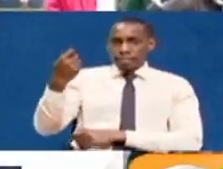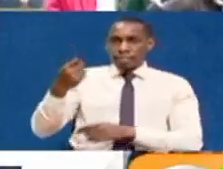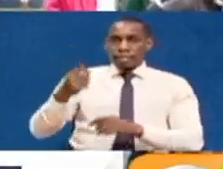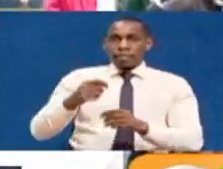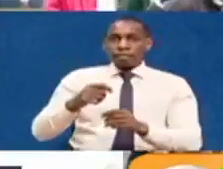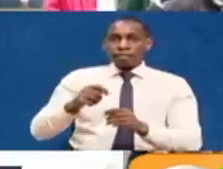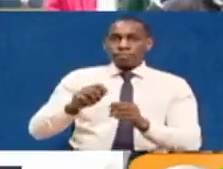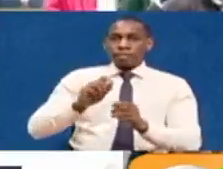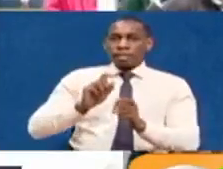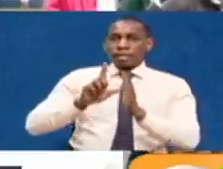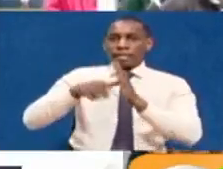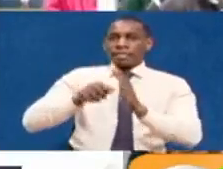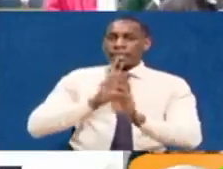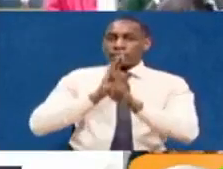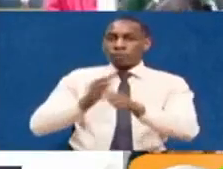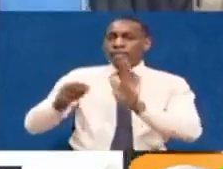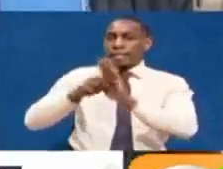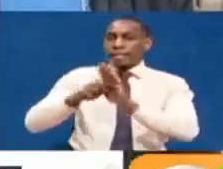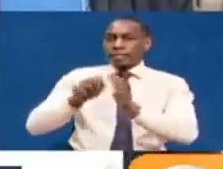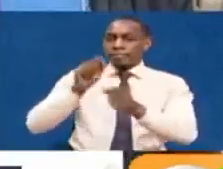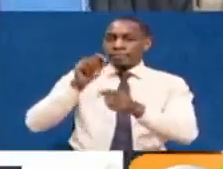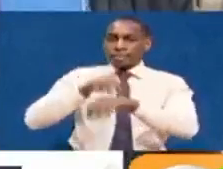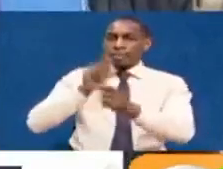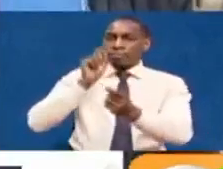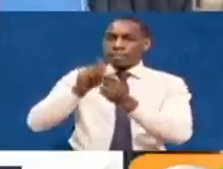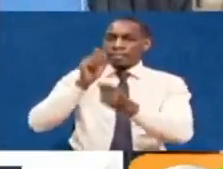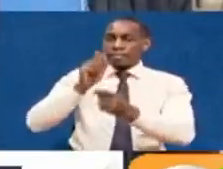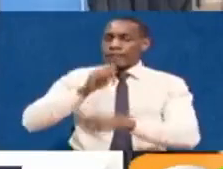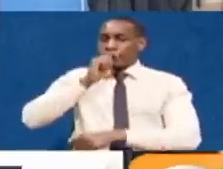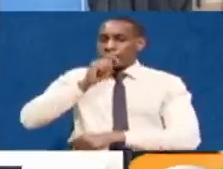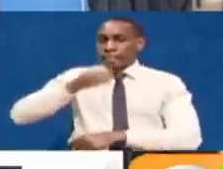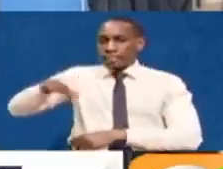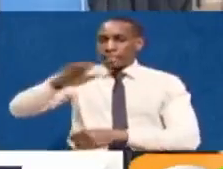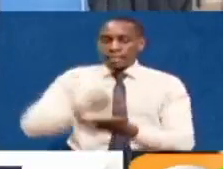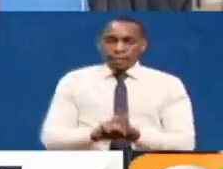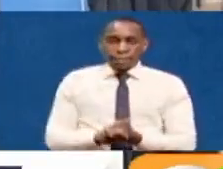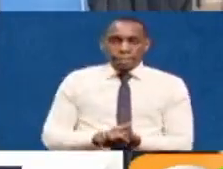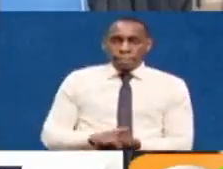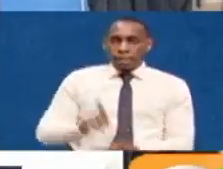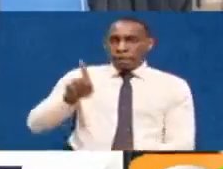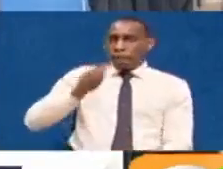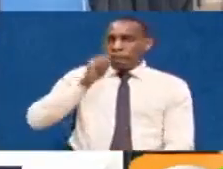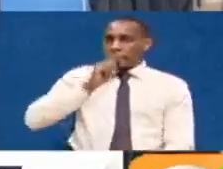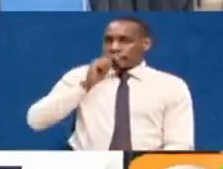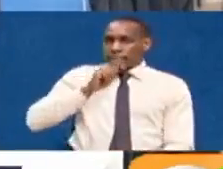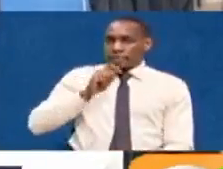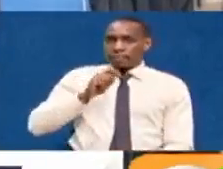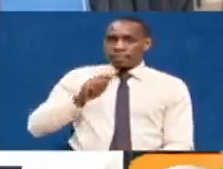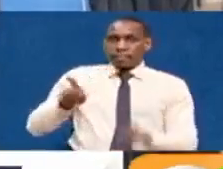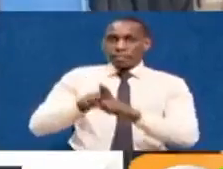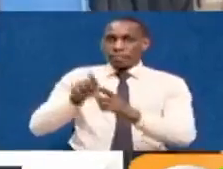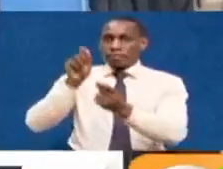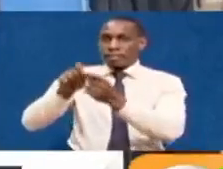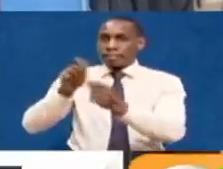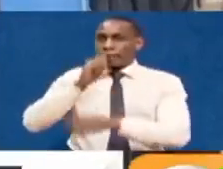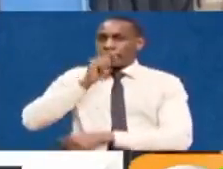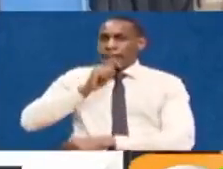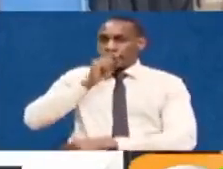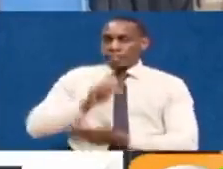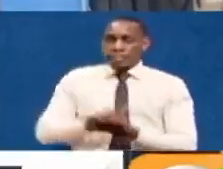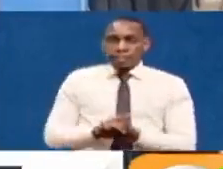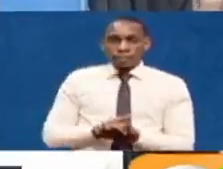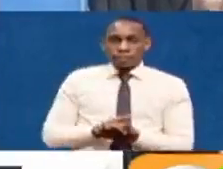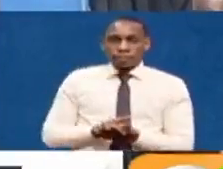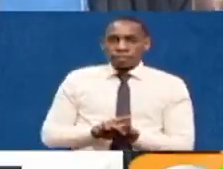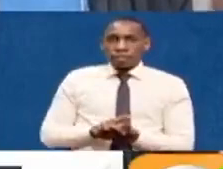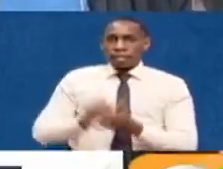turned negative when tested in Tanzania. Wamekuta 23 wa Tanzania wanaumwa mmoja mkenya. Na kwenda kuangaliwa Tanzania, Tanzania